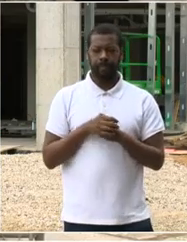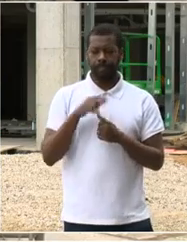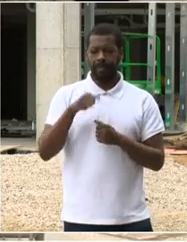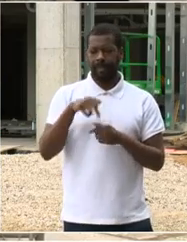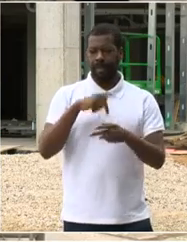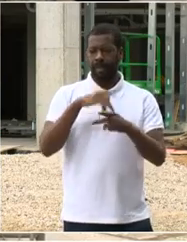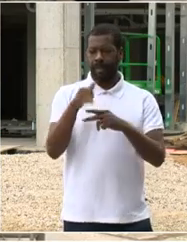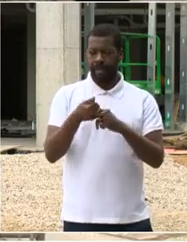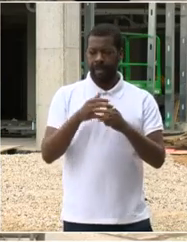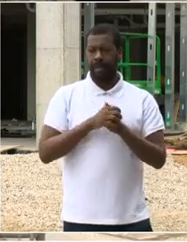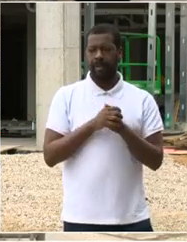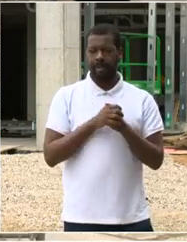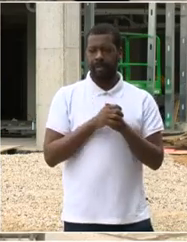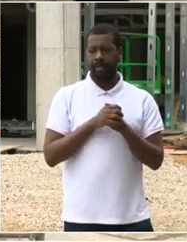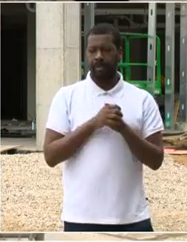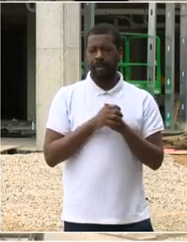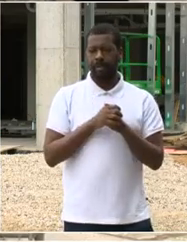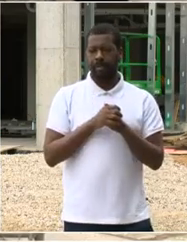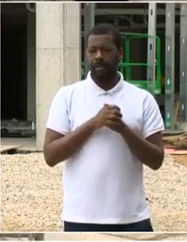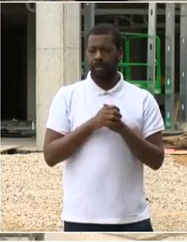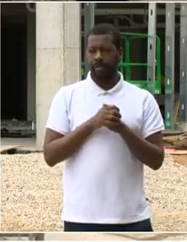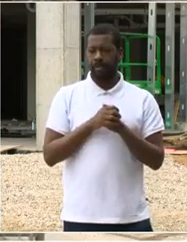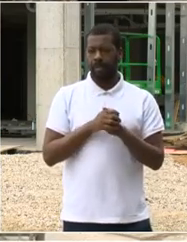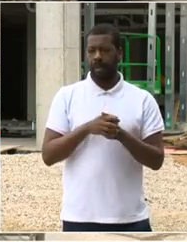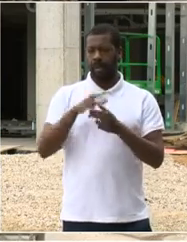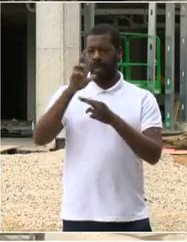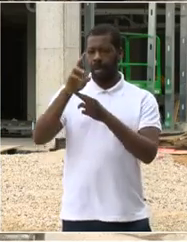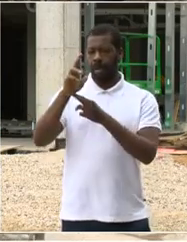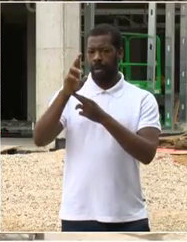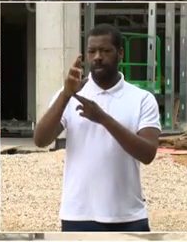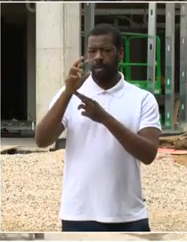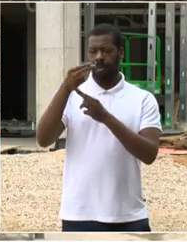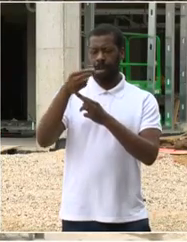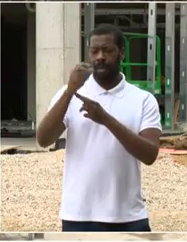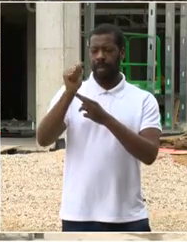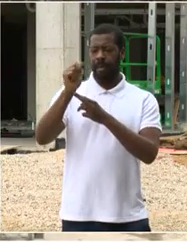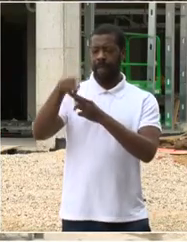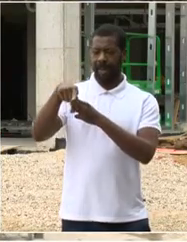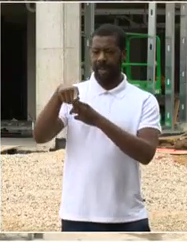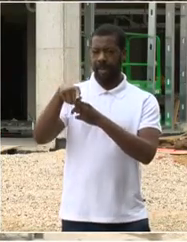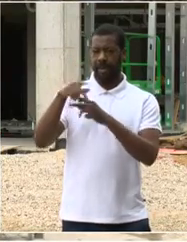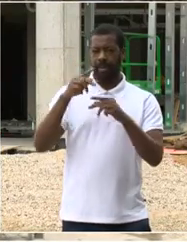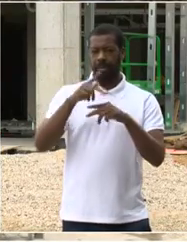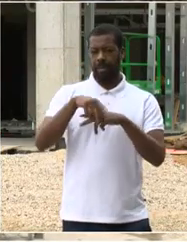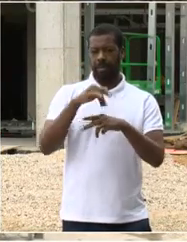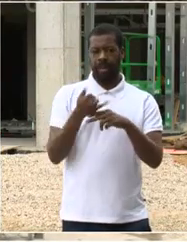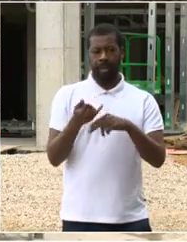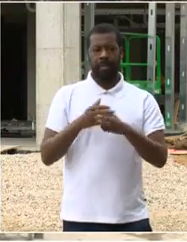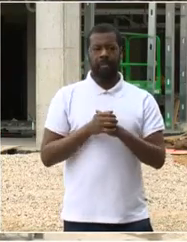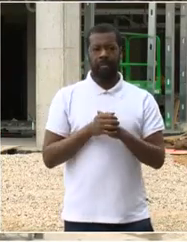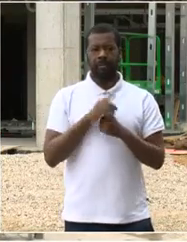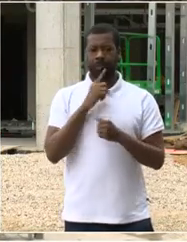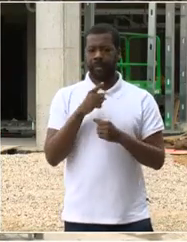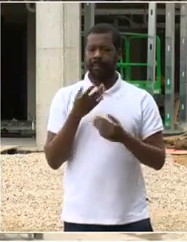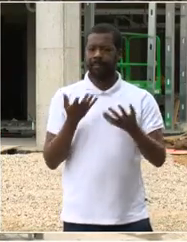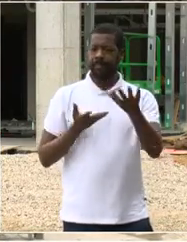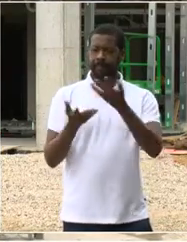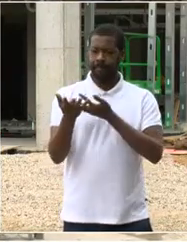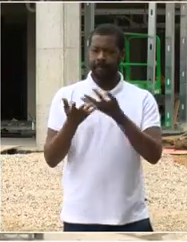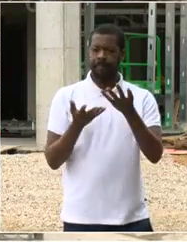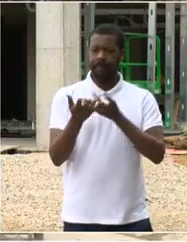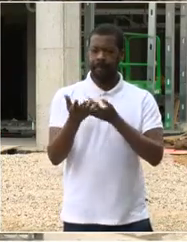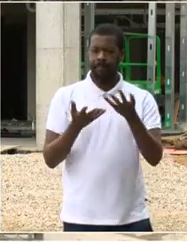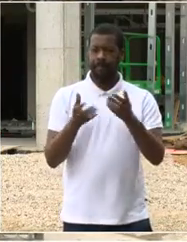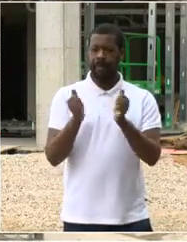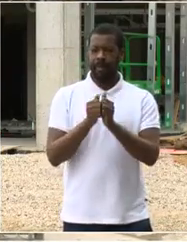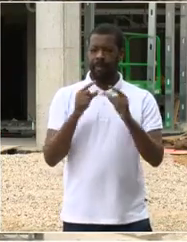was one of our RFP projects where we engaged the community before issuing